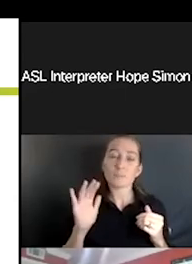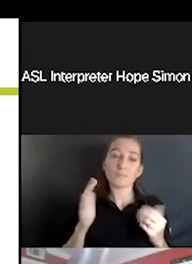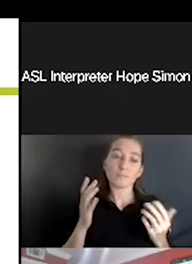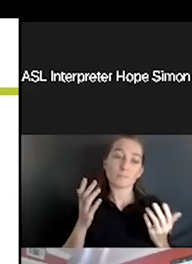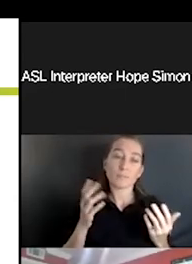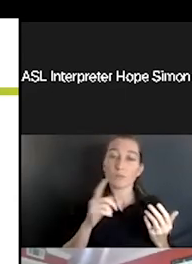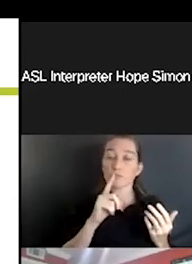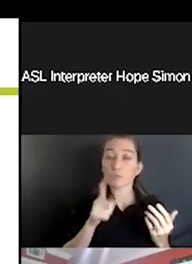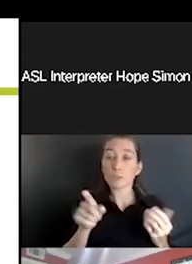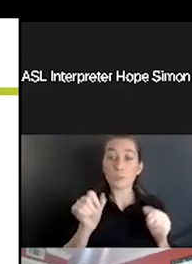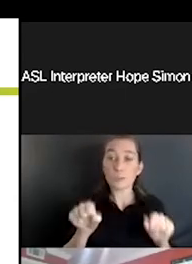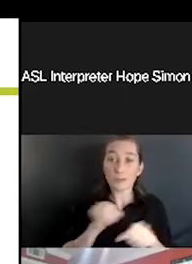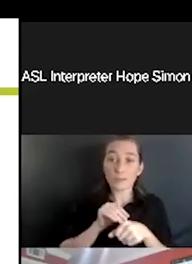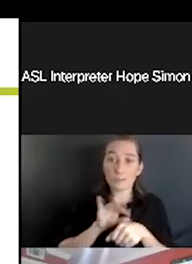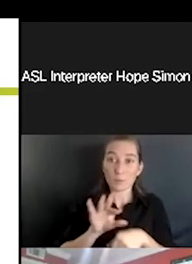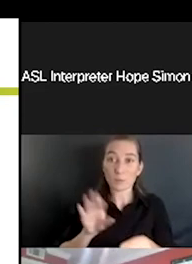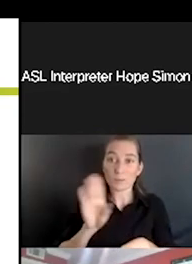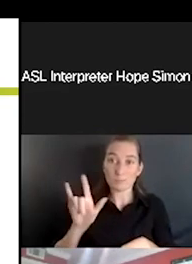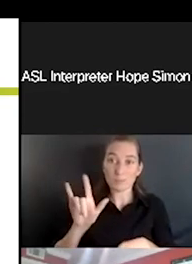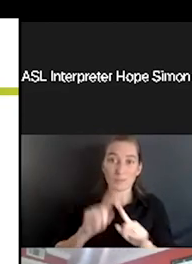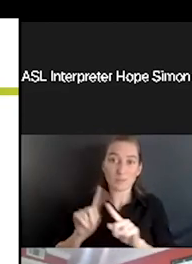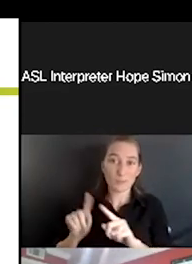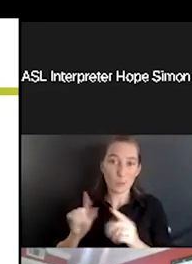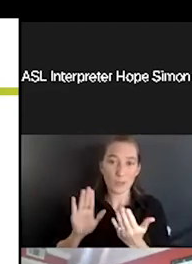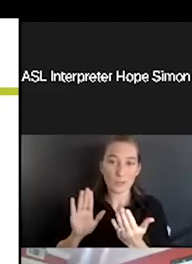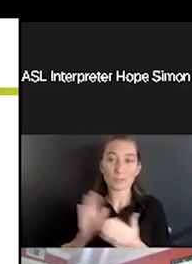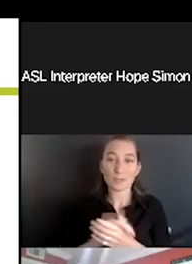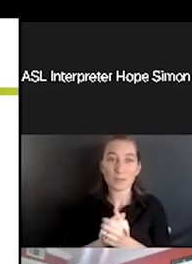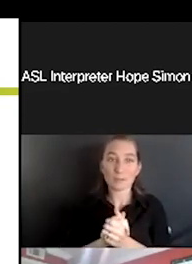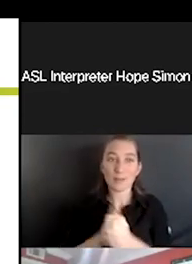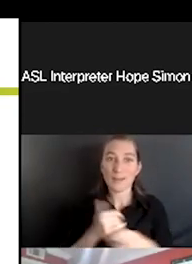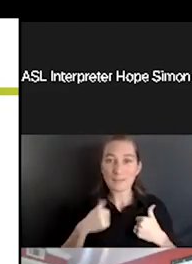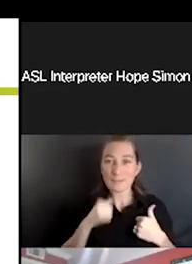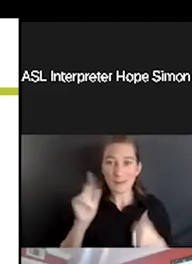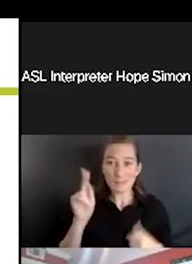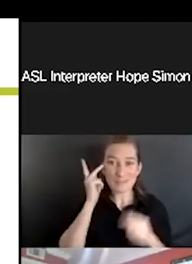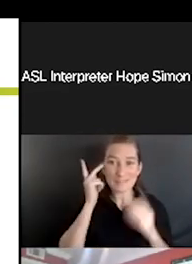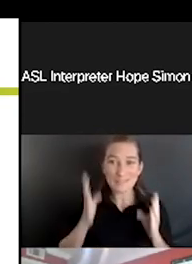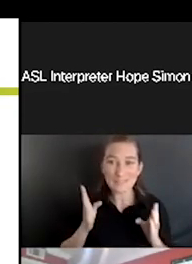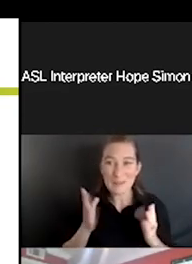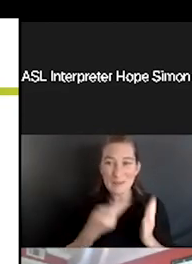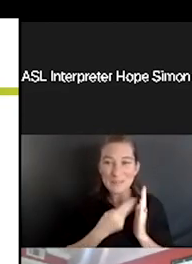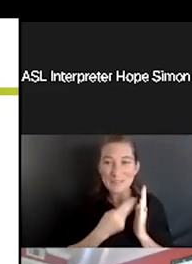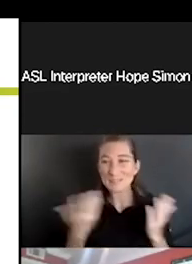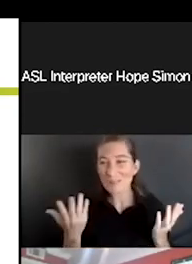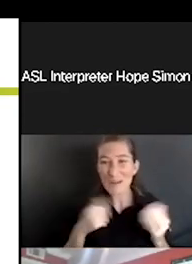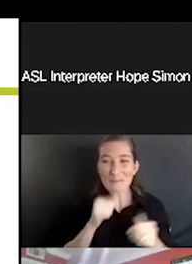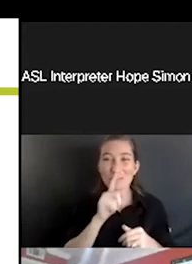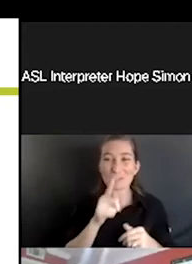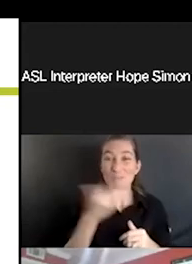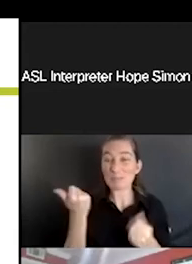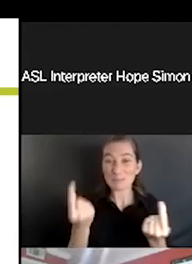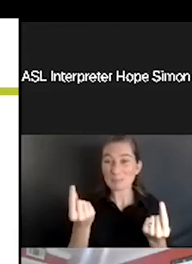you can influence the bill in various ways, but I'll be frank, I'm not a politician, so sure. I wouldn't know what the best way of doing